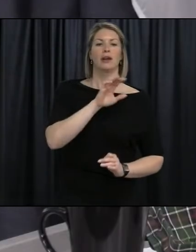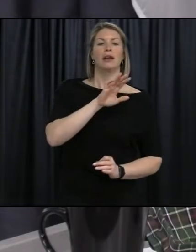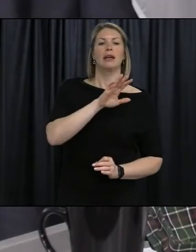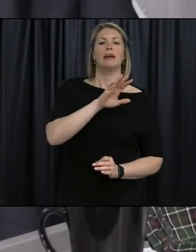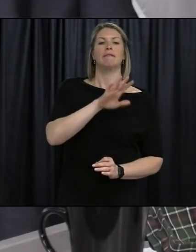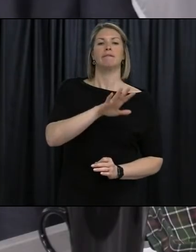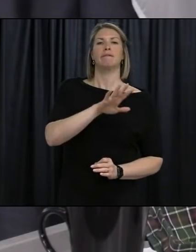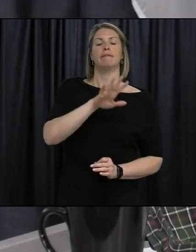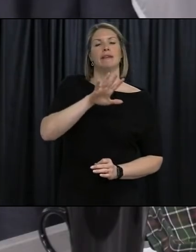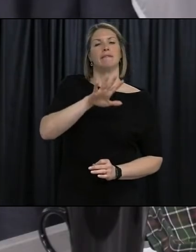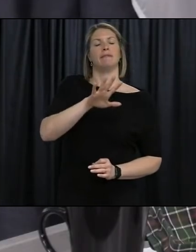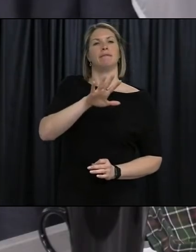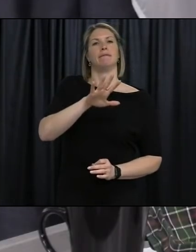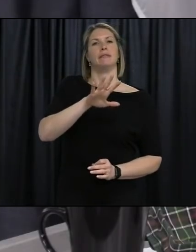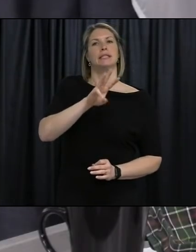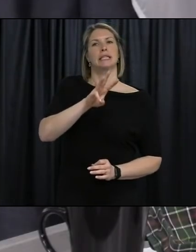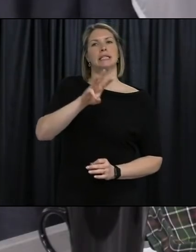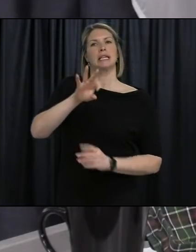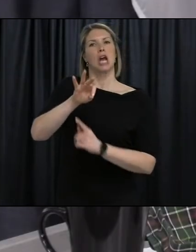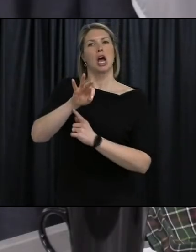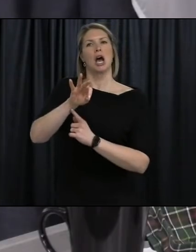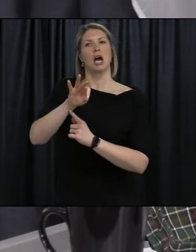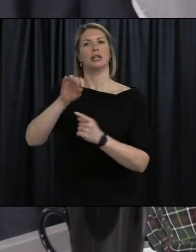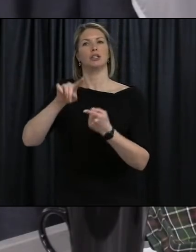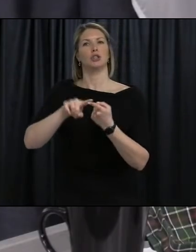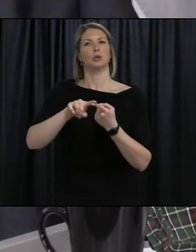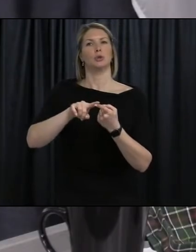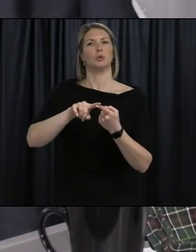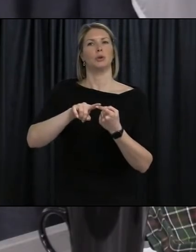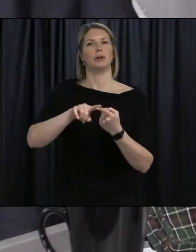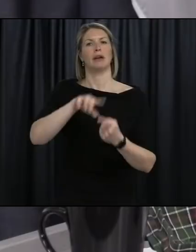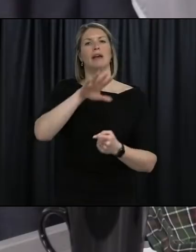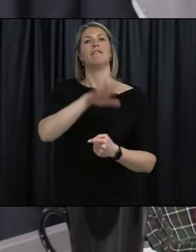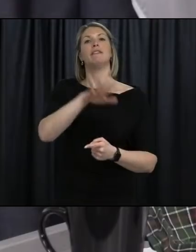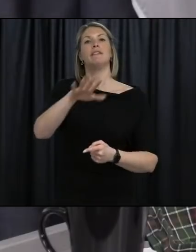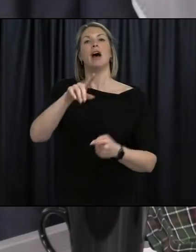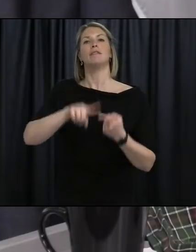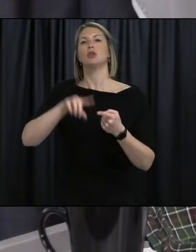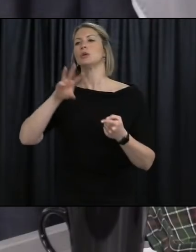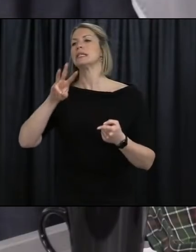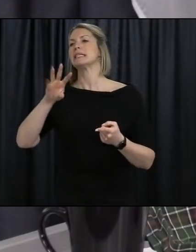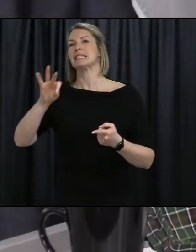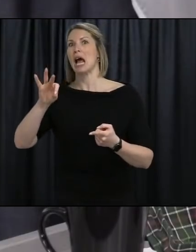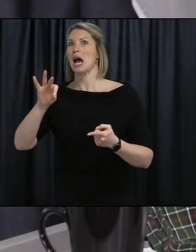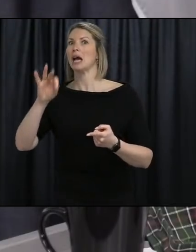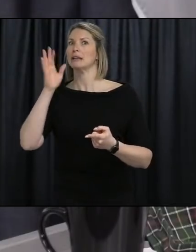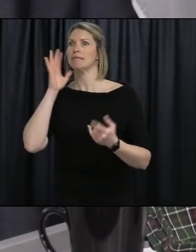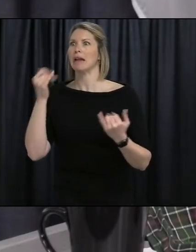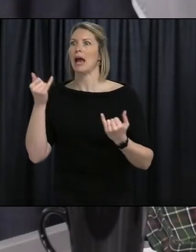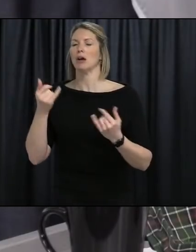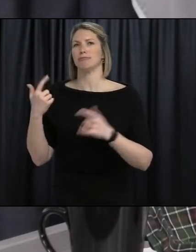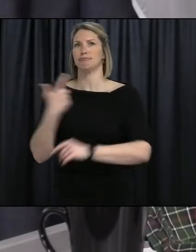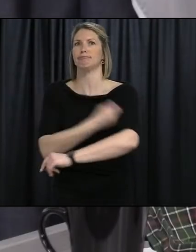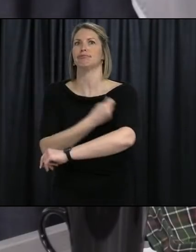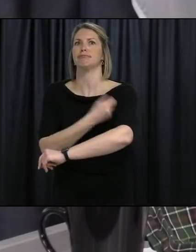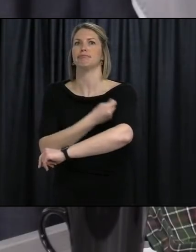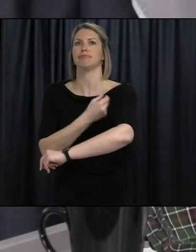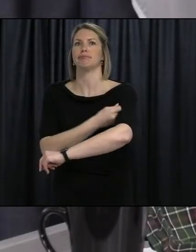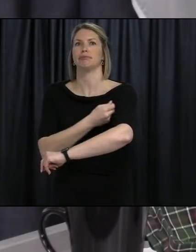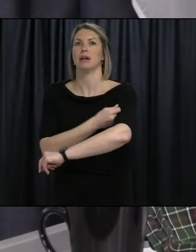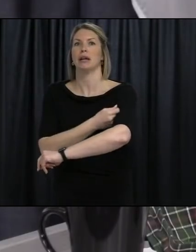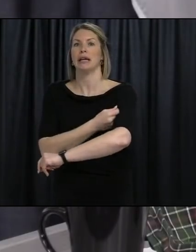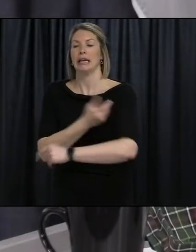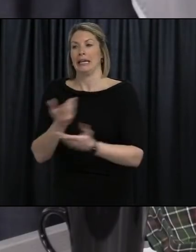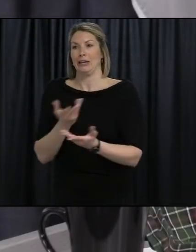be available next week in Central Health, possibly by the end of this week, and certainly across the